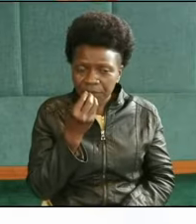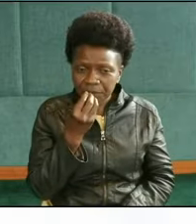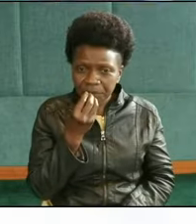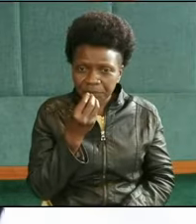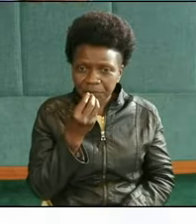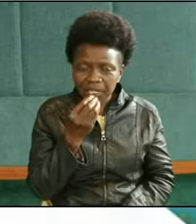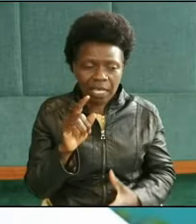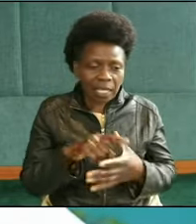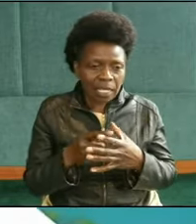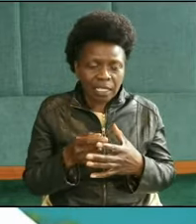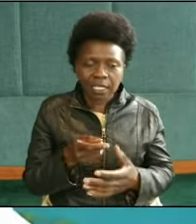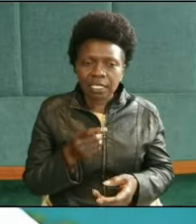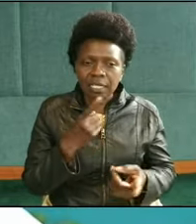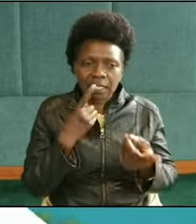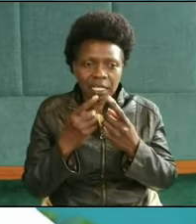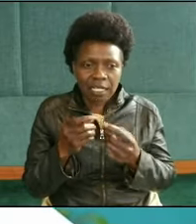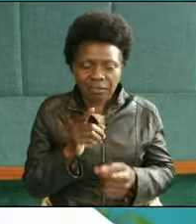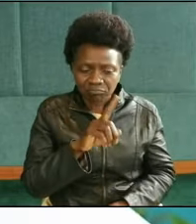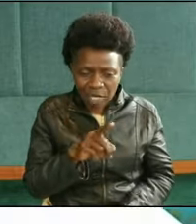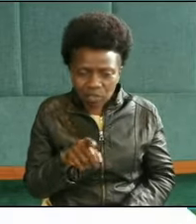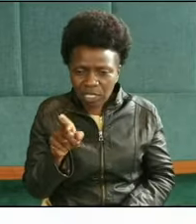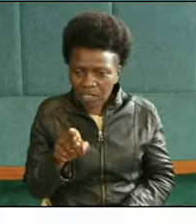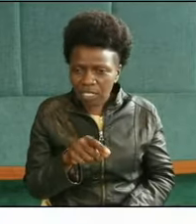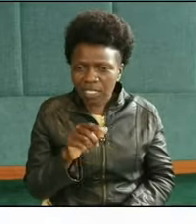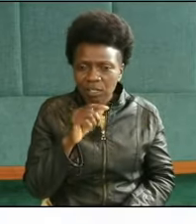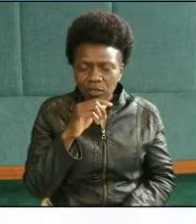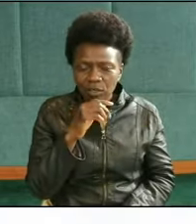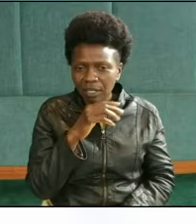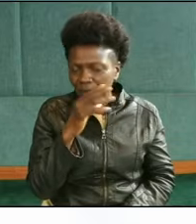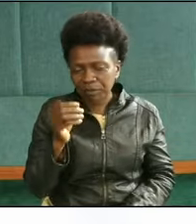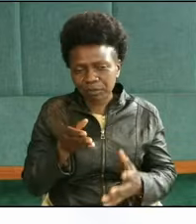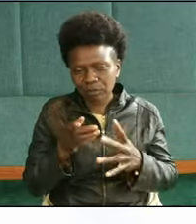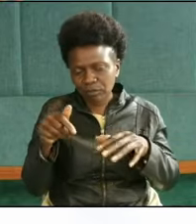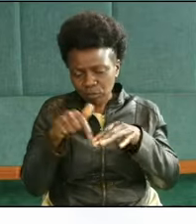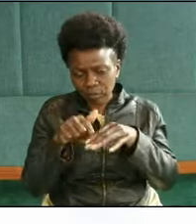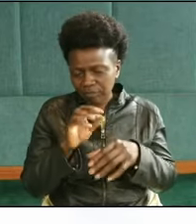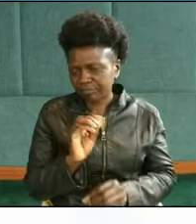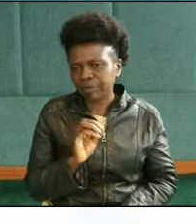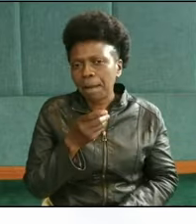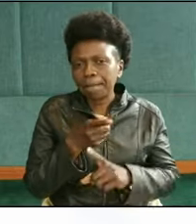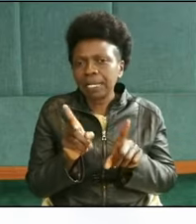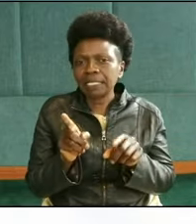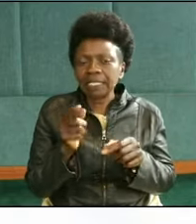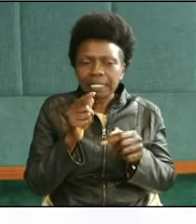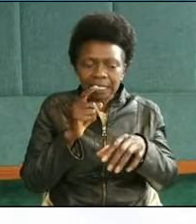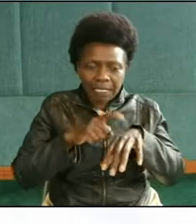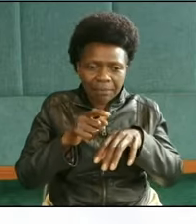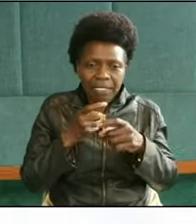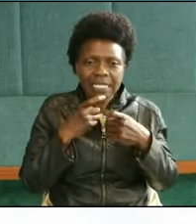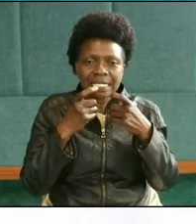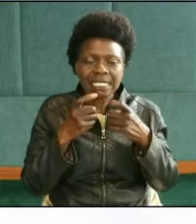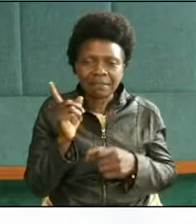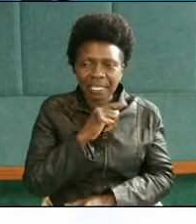Then they start blame games. I'm not going to those ones. But when they